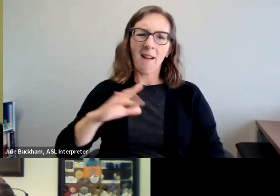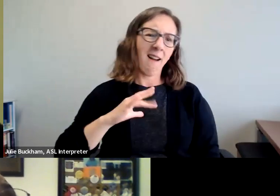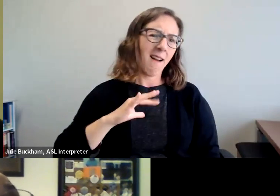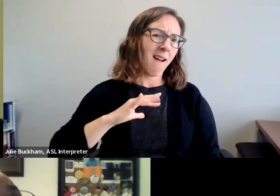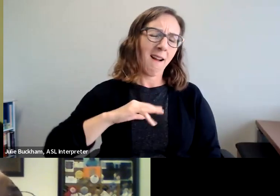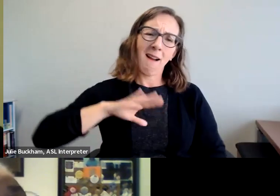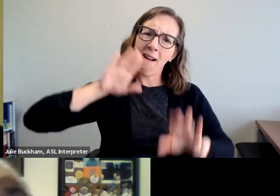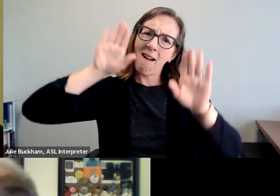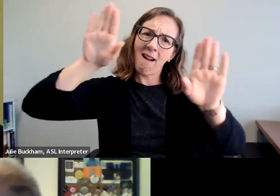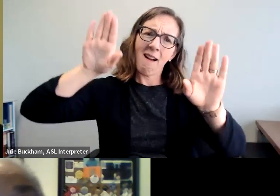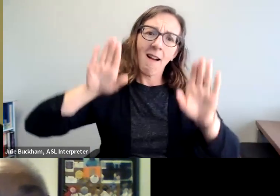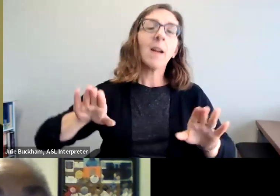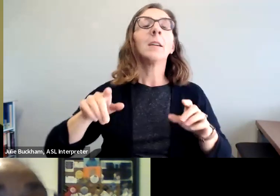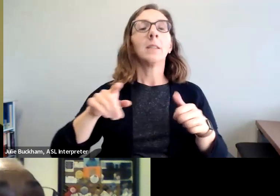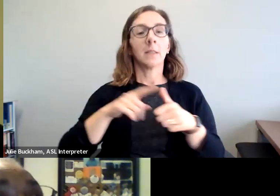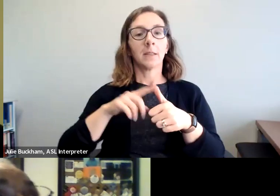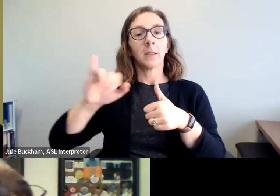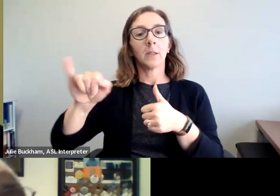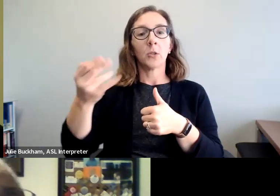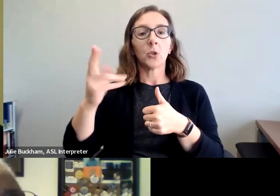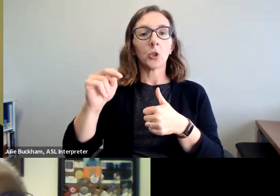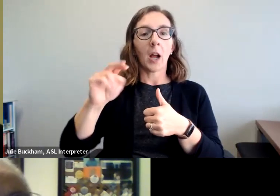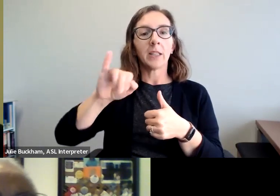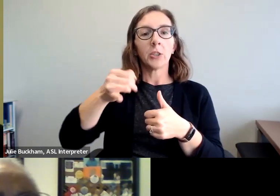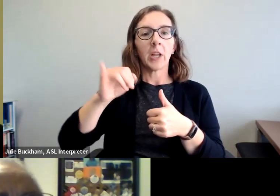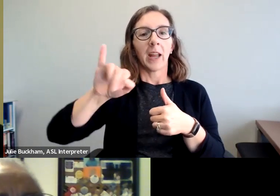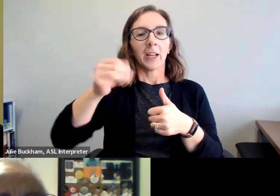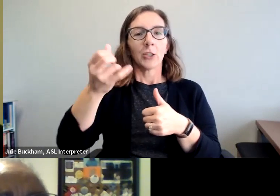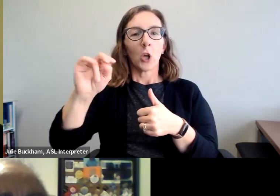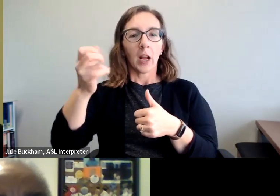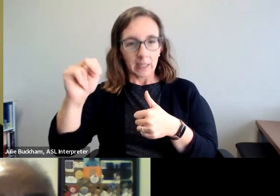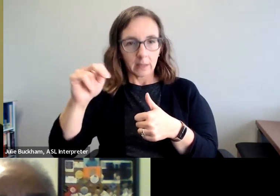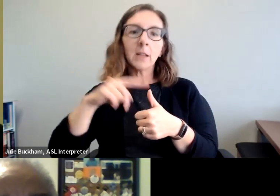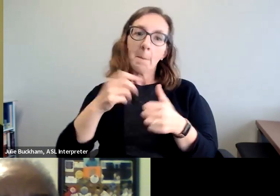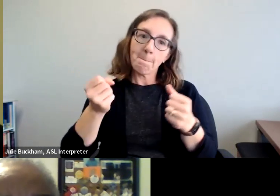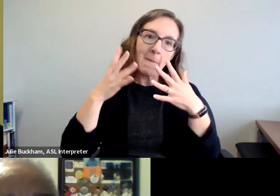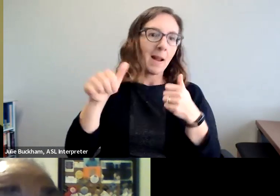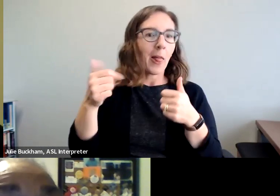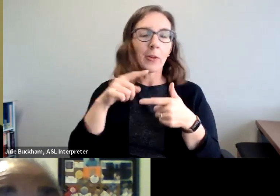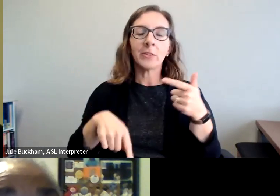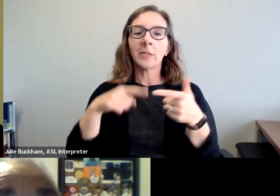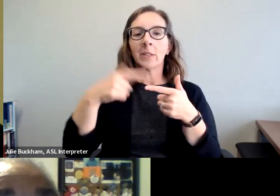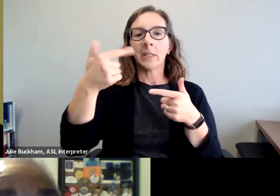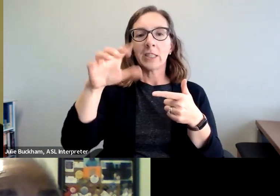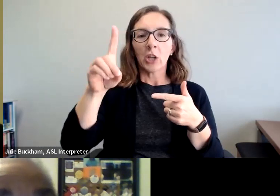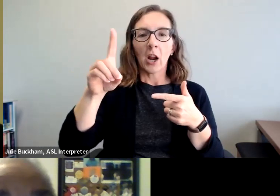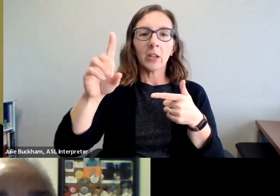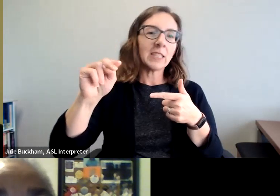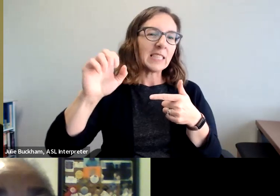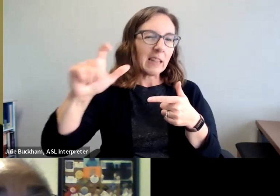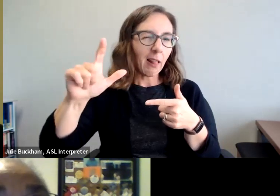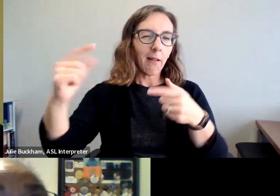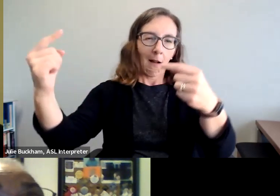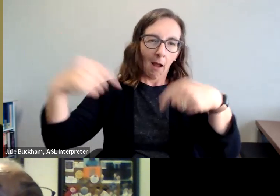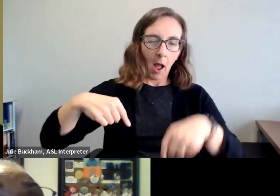had John J. Johnson and many, many others, Gerald Neal, among others, to speak and